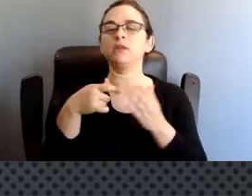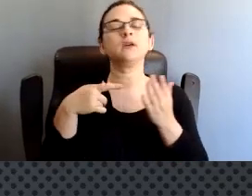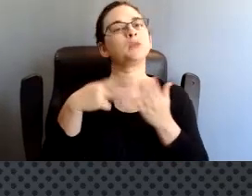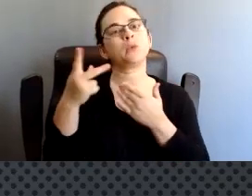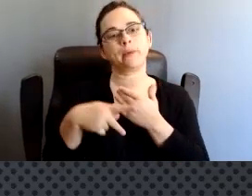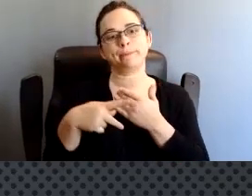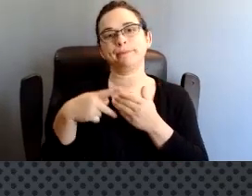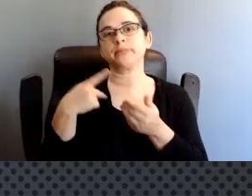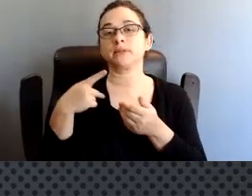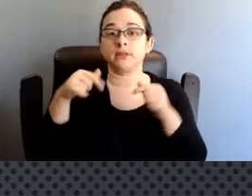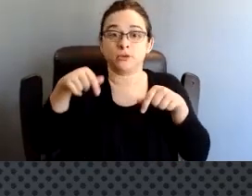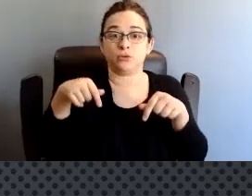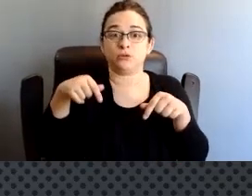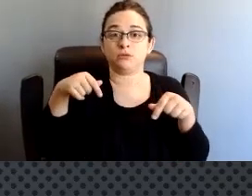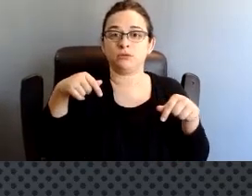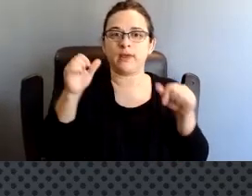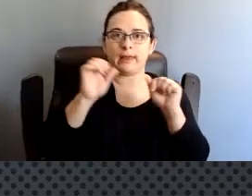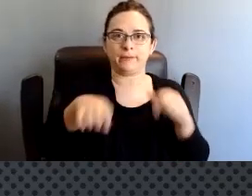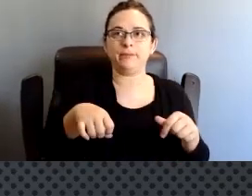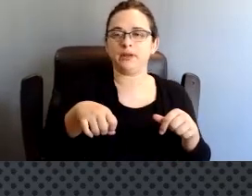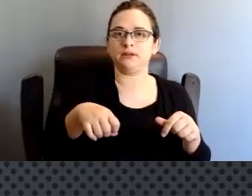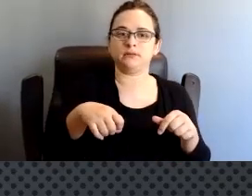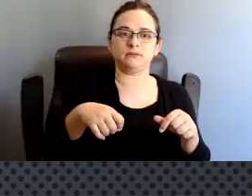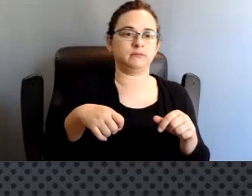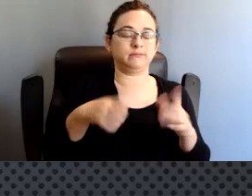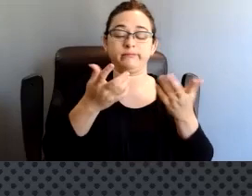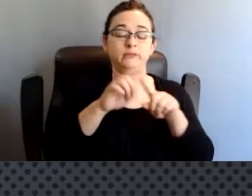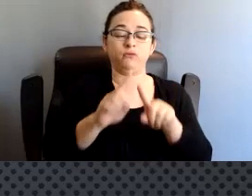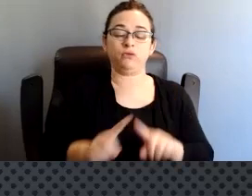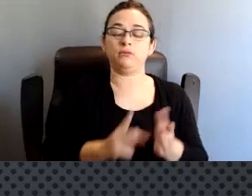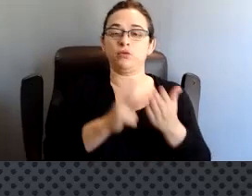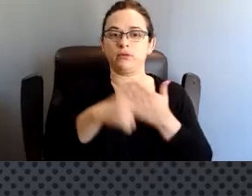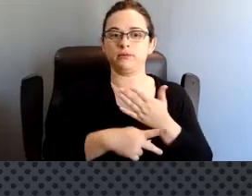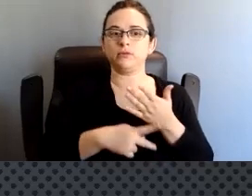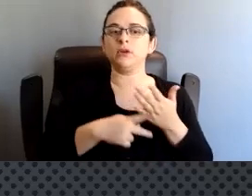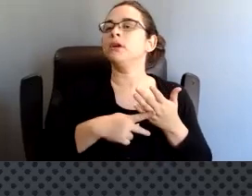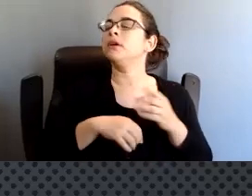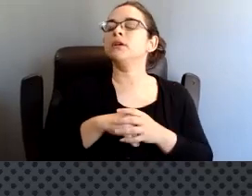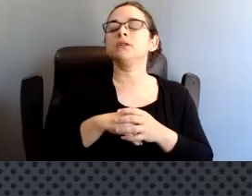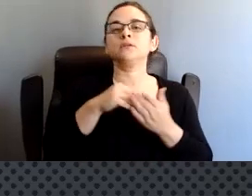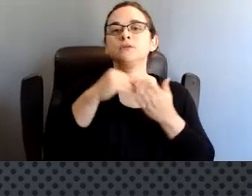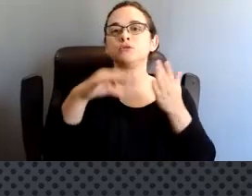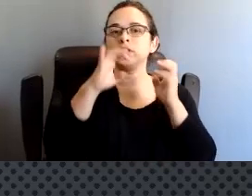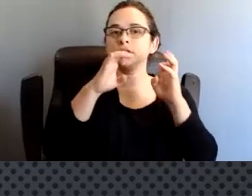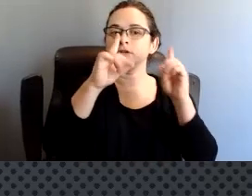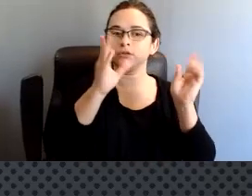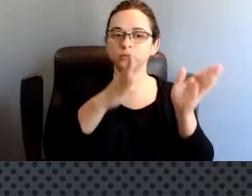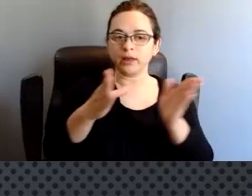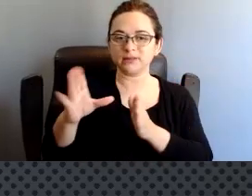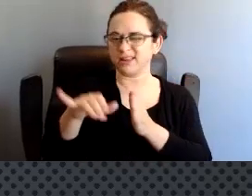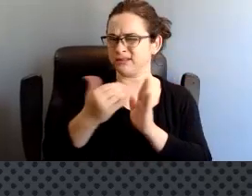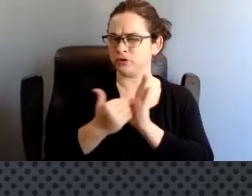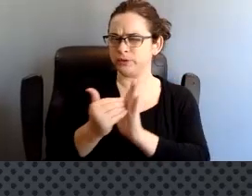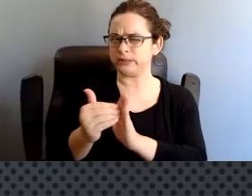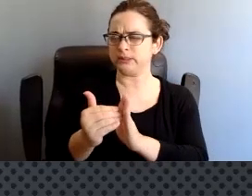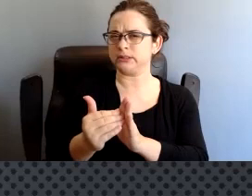be in another program. So we help them with really honestly all their needs. We do student educational plans. And we do that pretty frequently with our